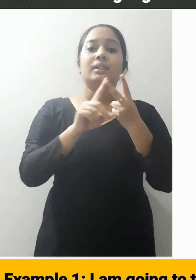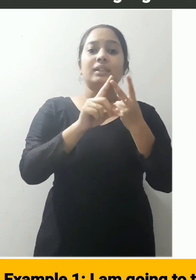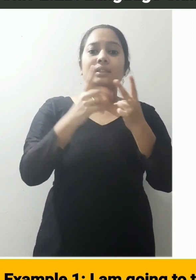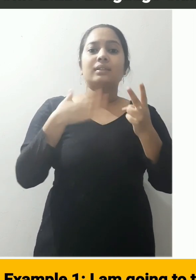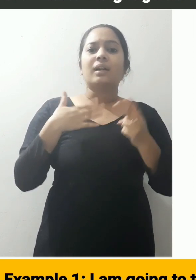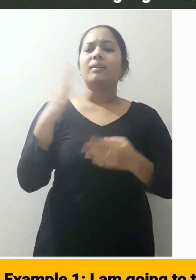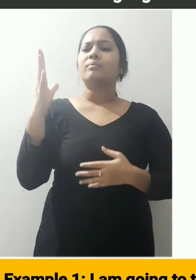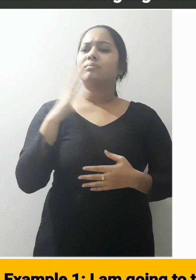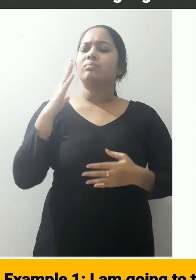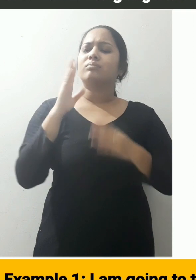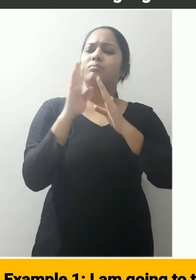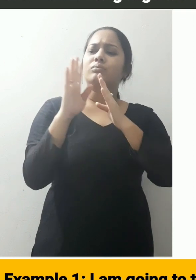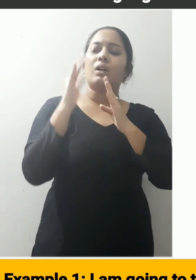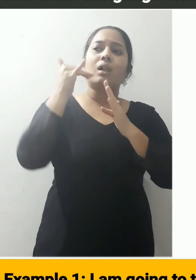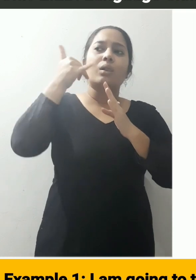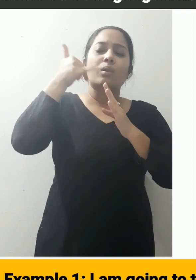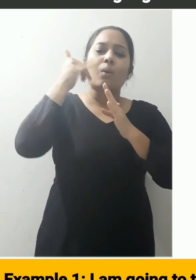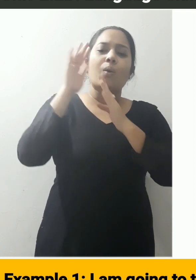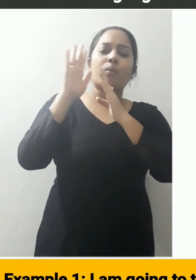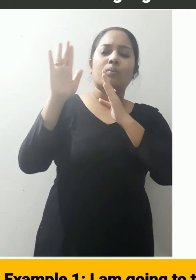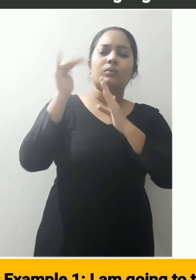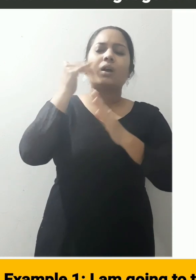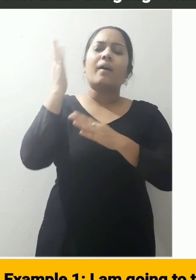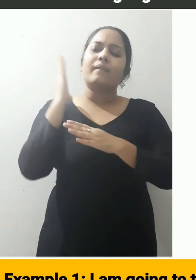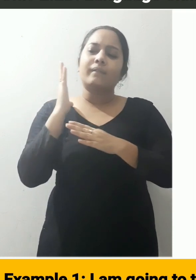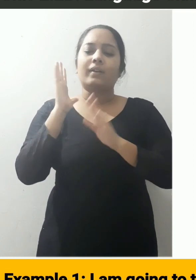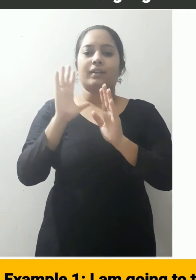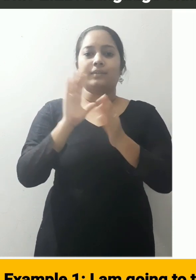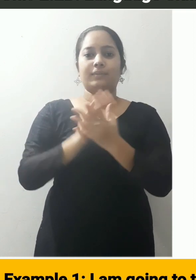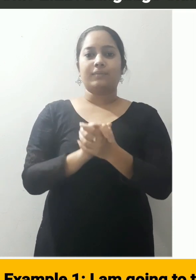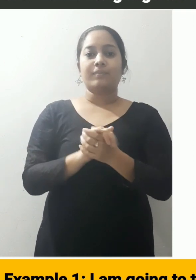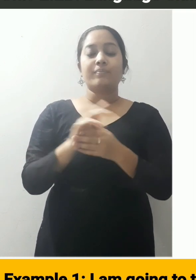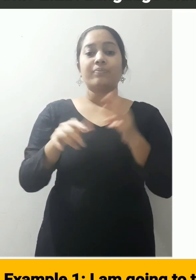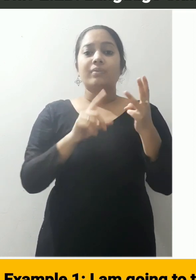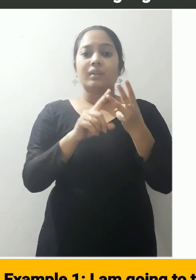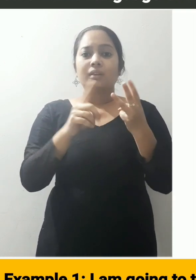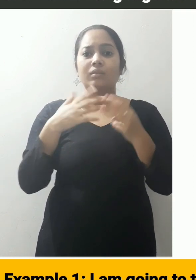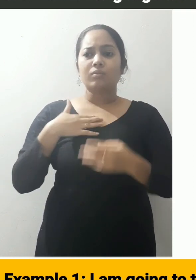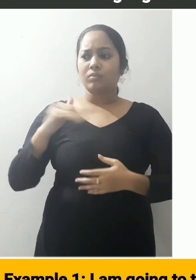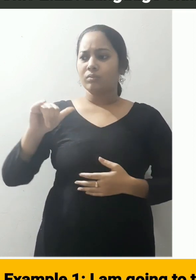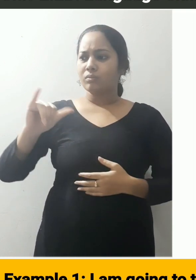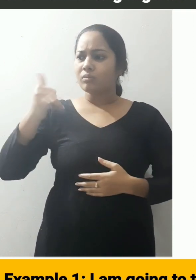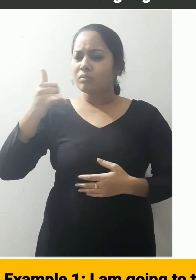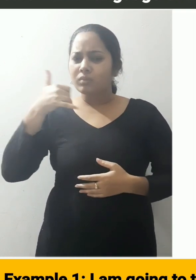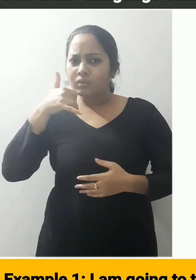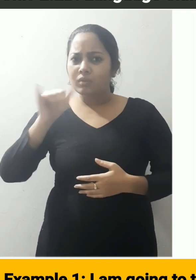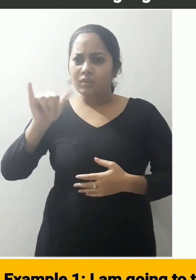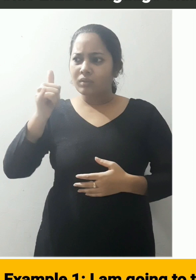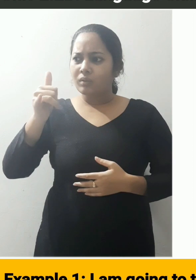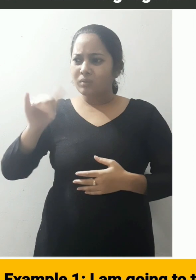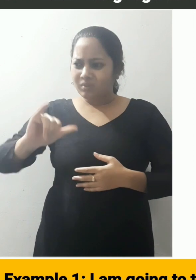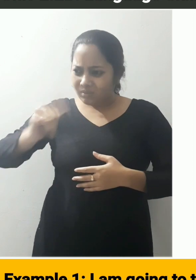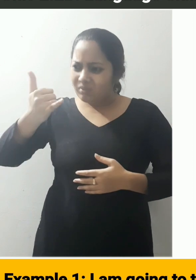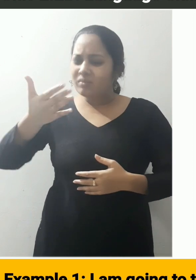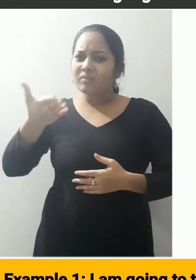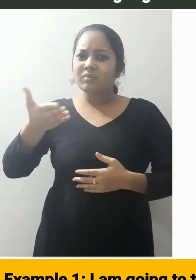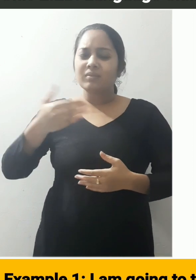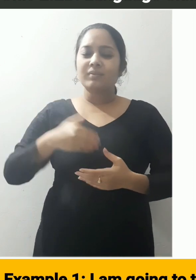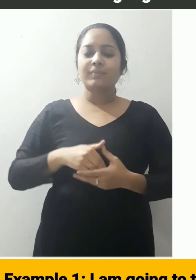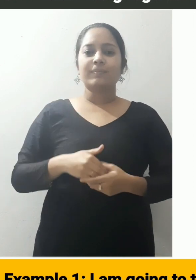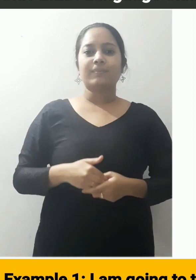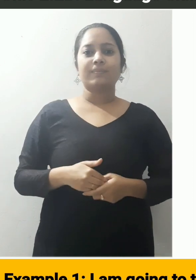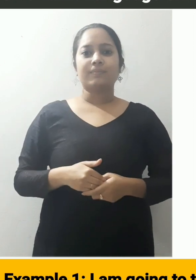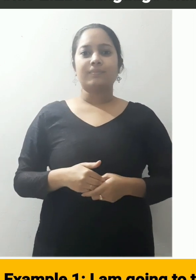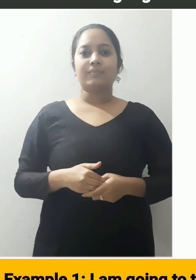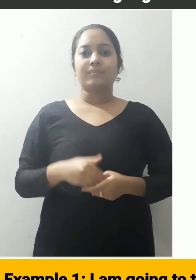be on the line. Example 3. Will you take the call? Example 4.